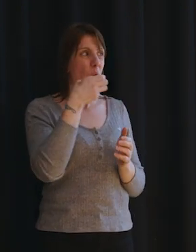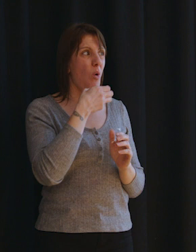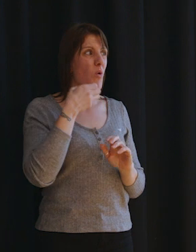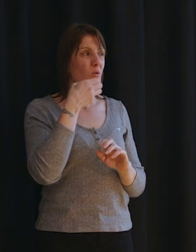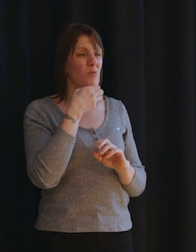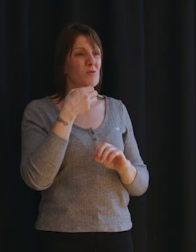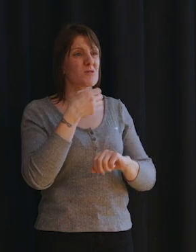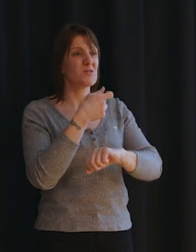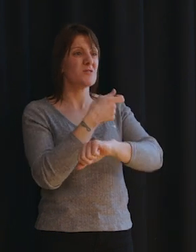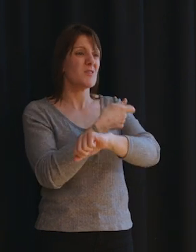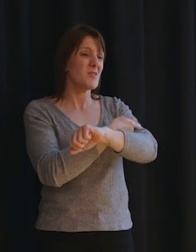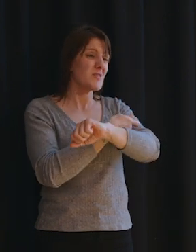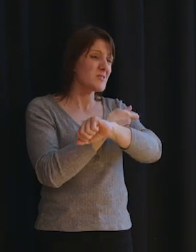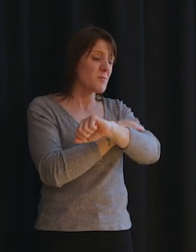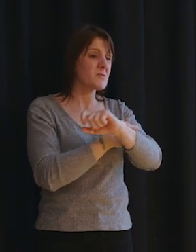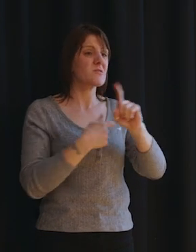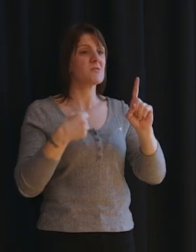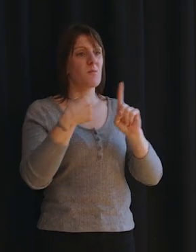as well.